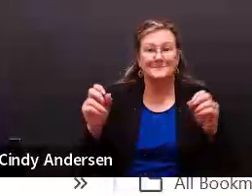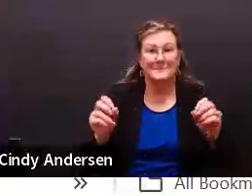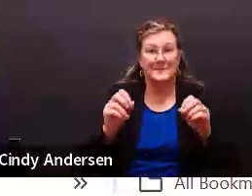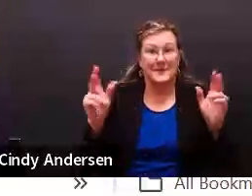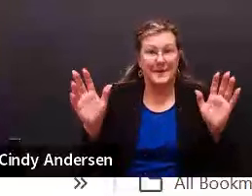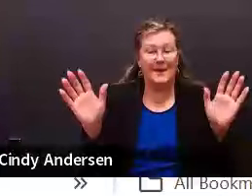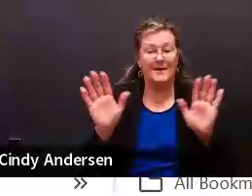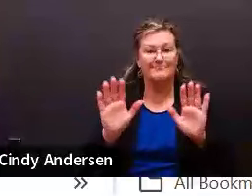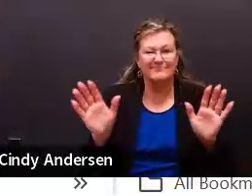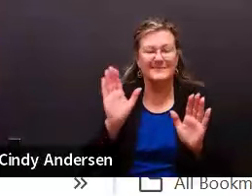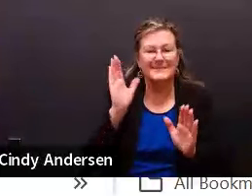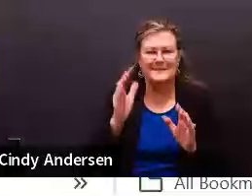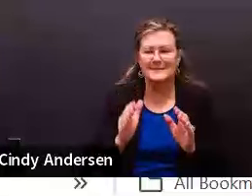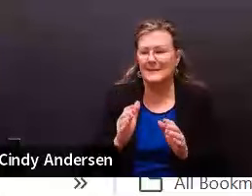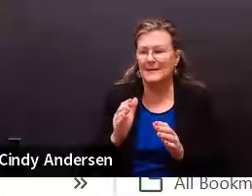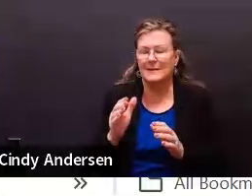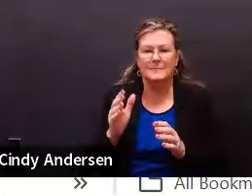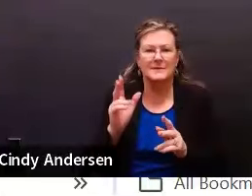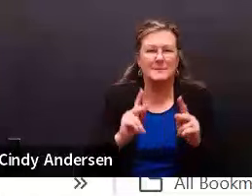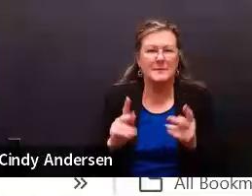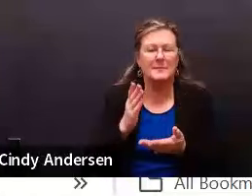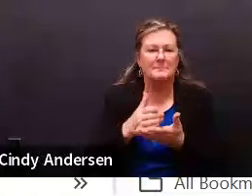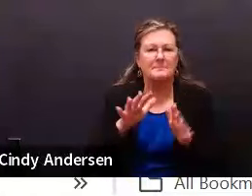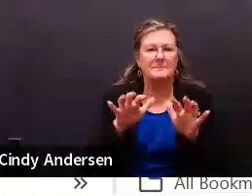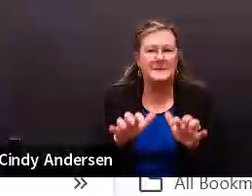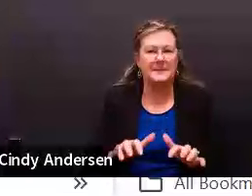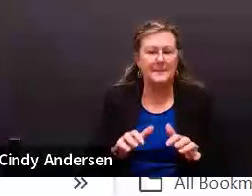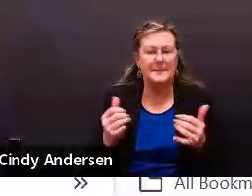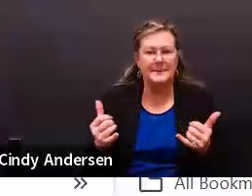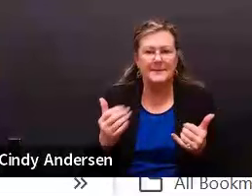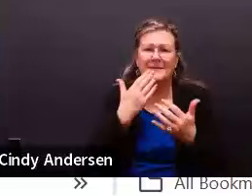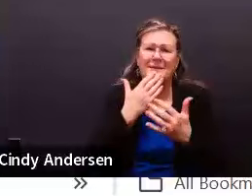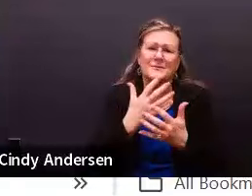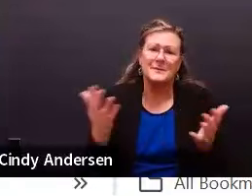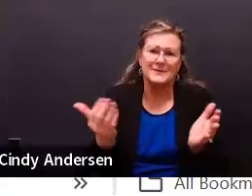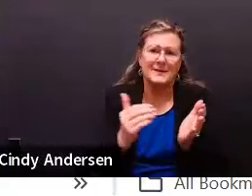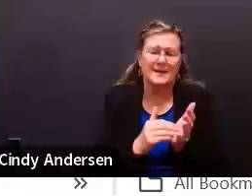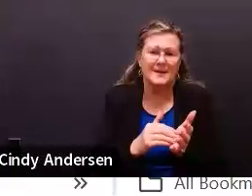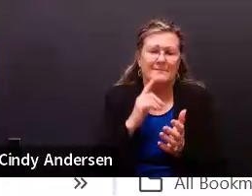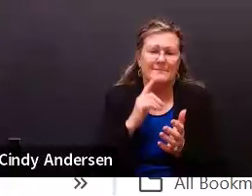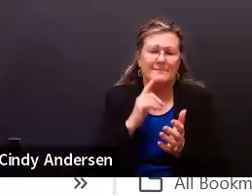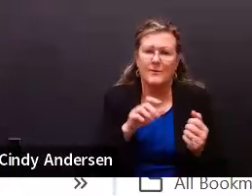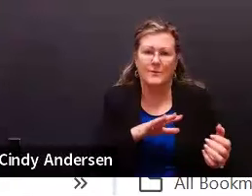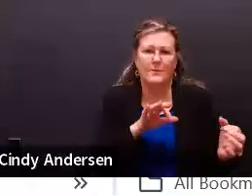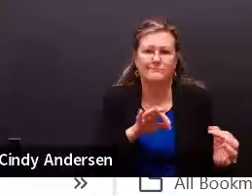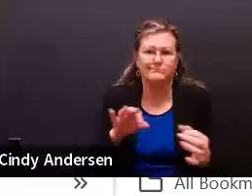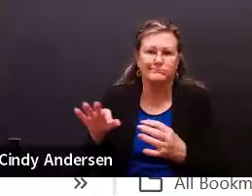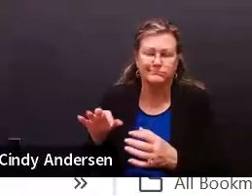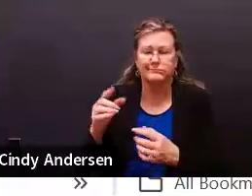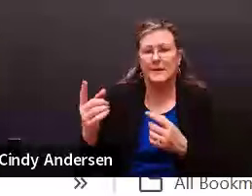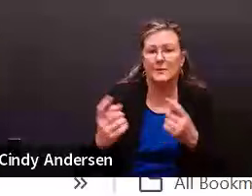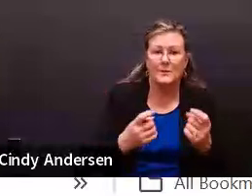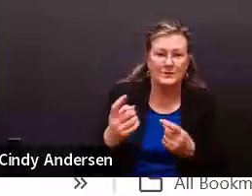Okay, it looks like most of the typing has slowed down. So I think we can, thank you so much again for lots of great